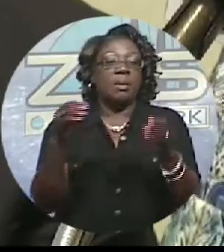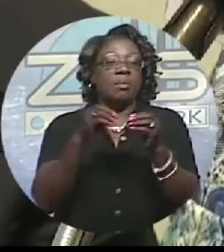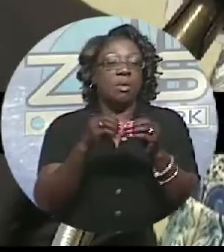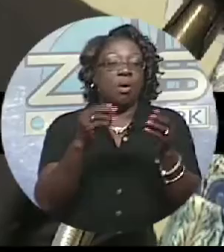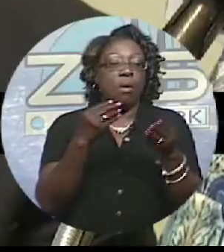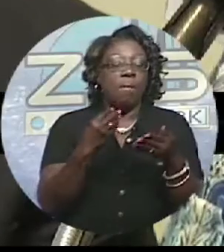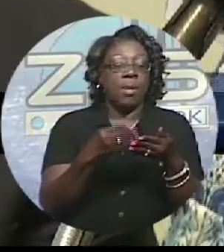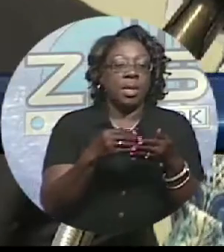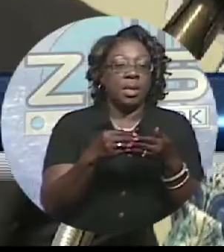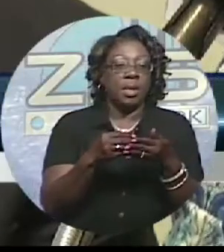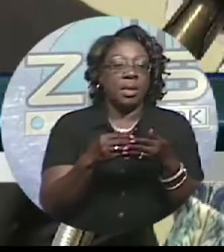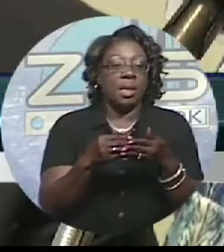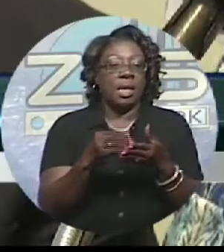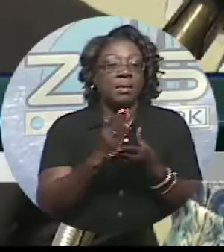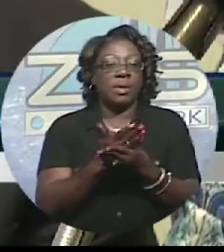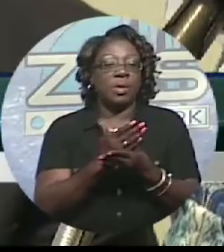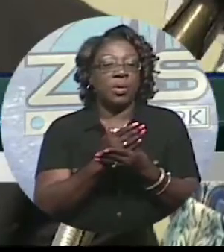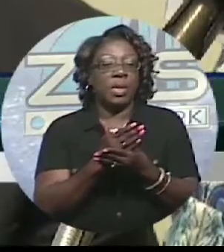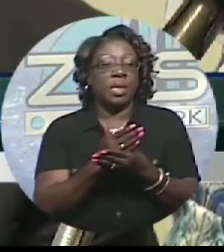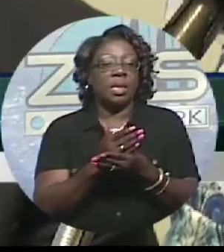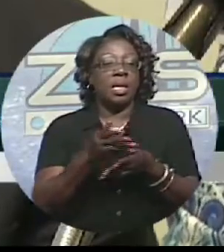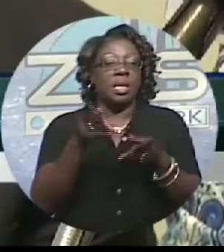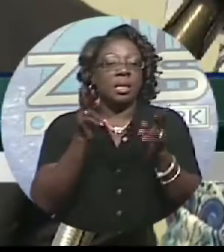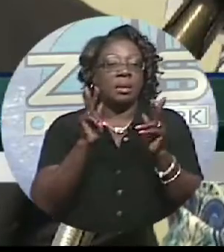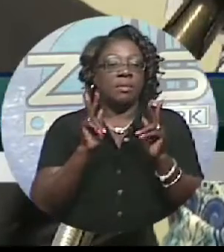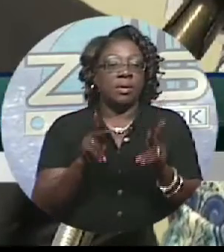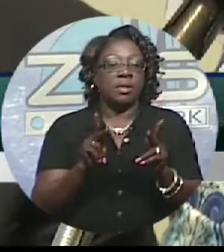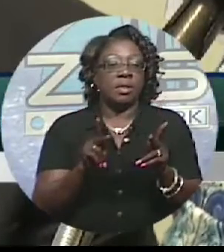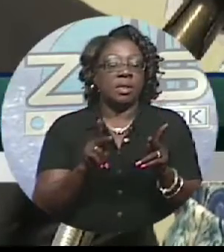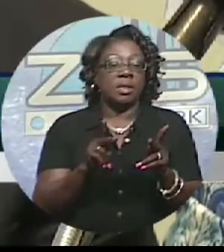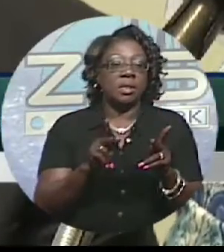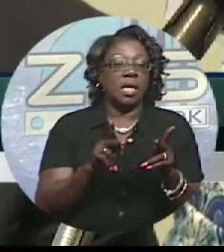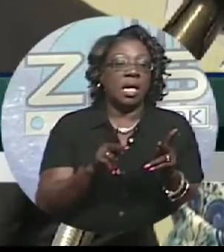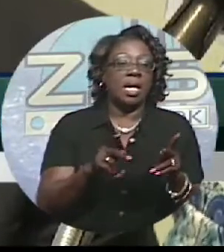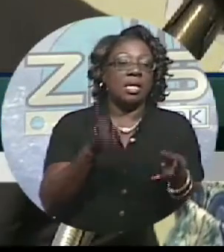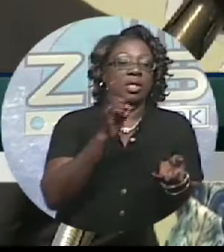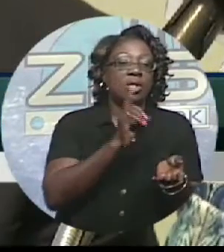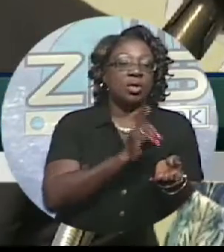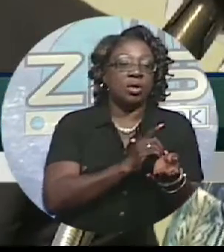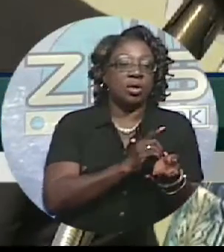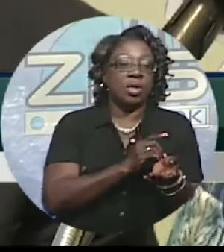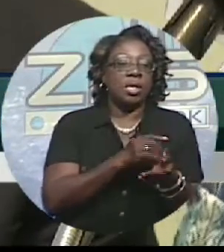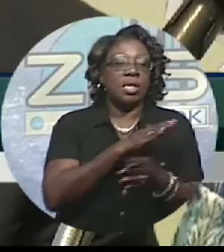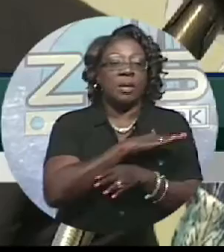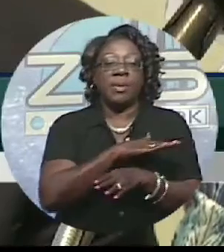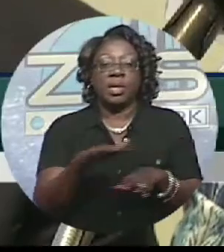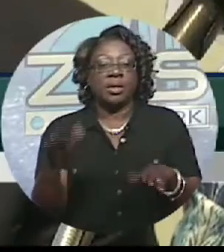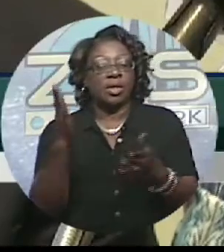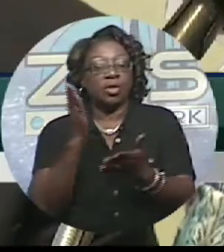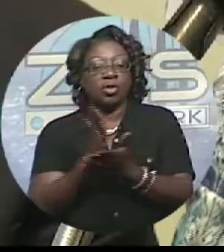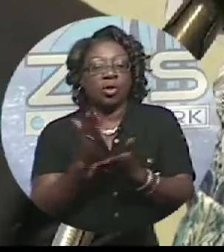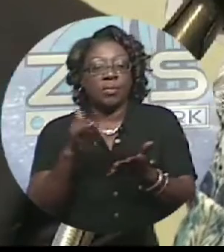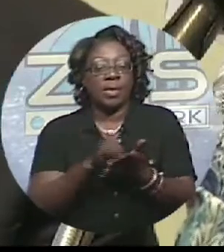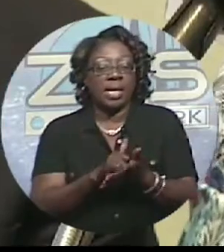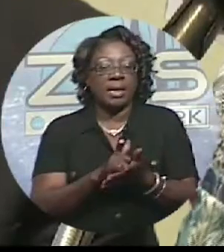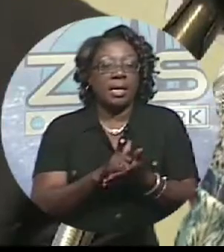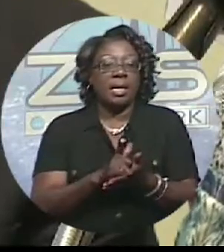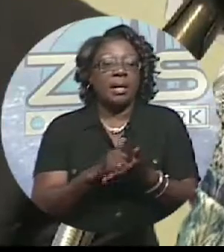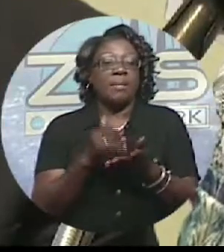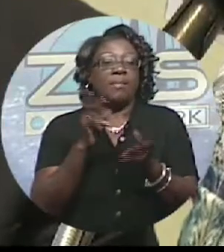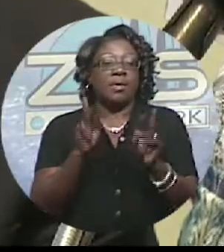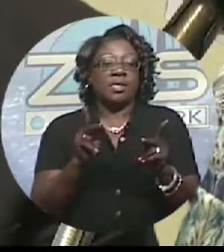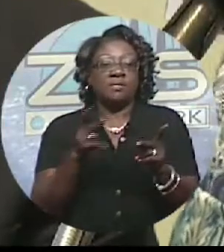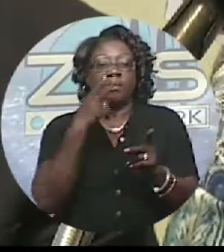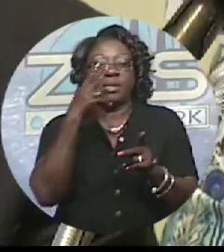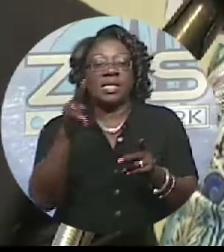between the person that needs the doctor and the doctor. There will be no obstacle that's financial. That needs to